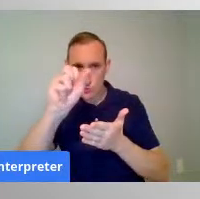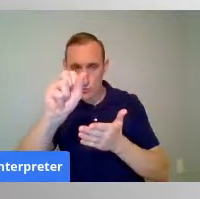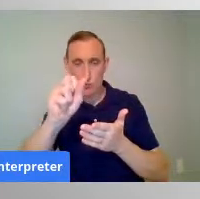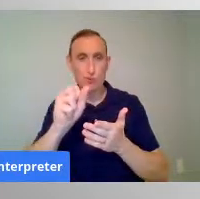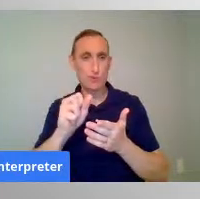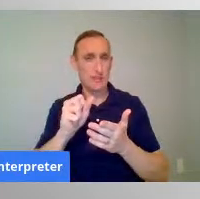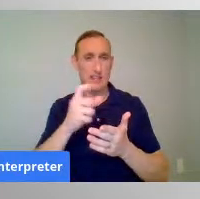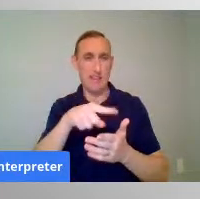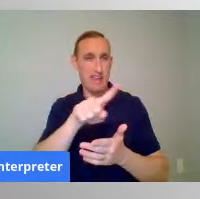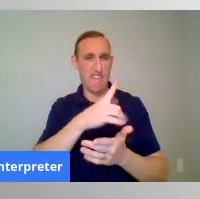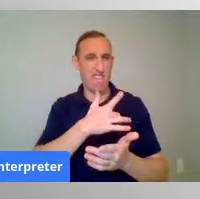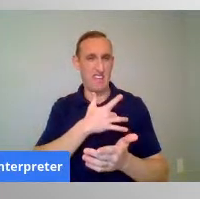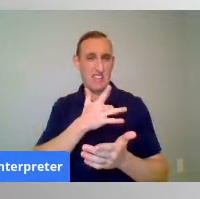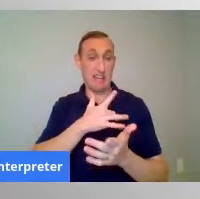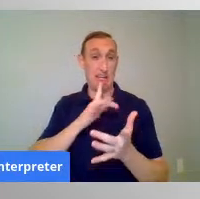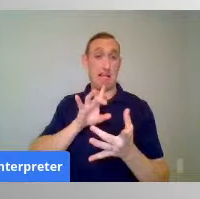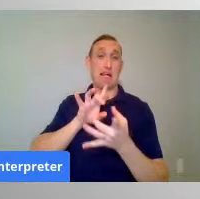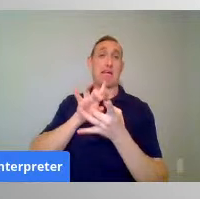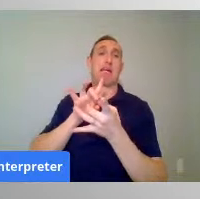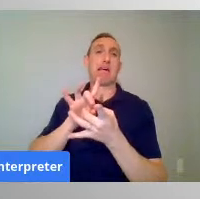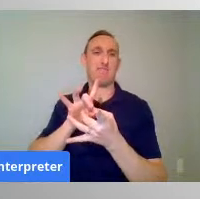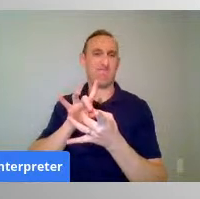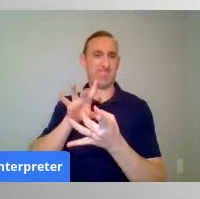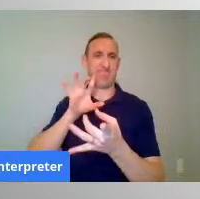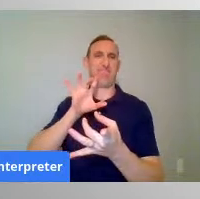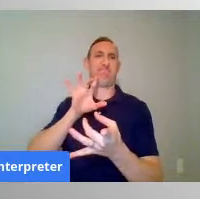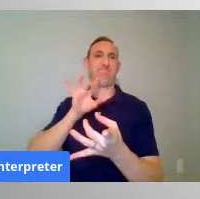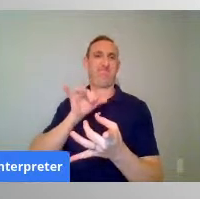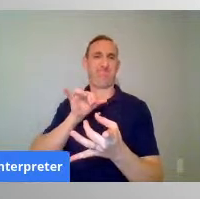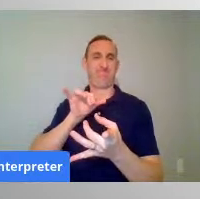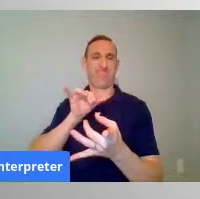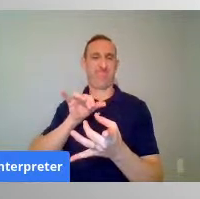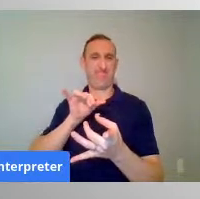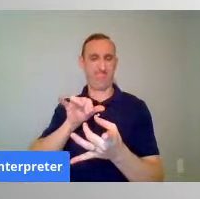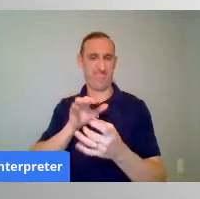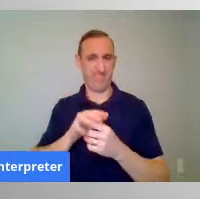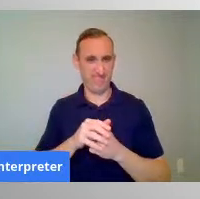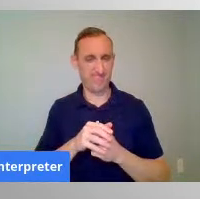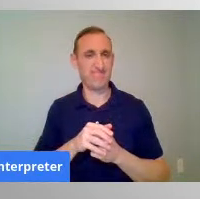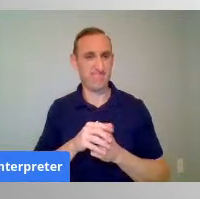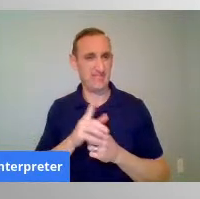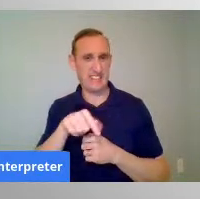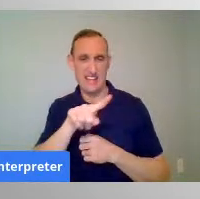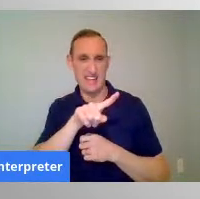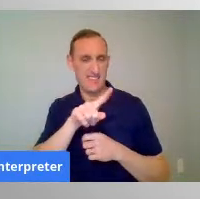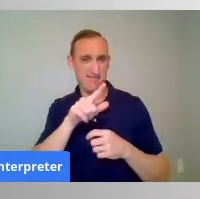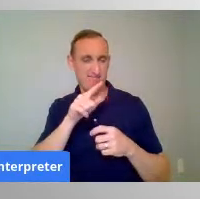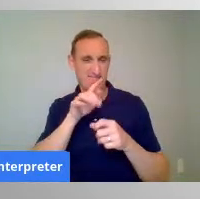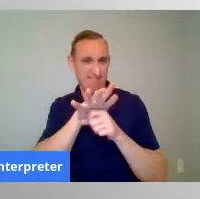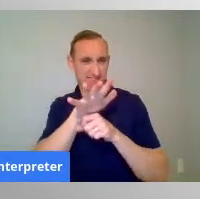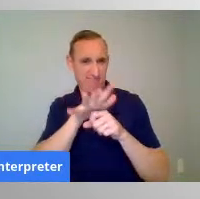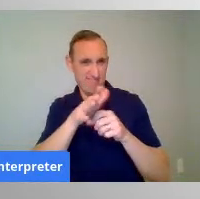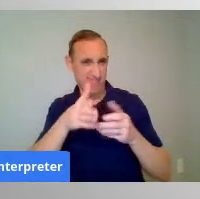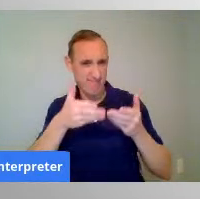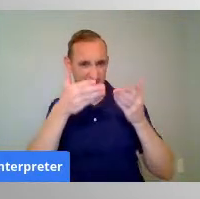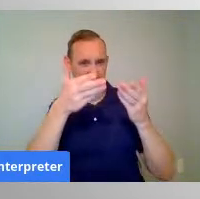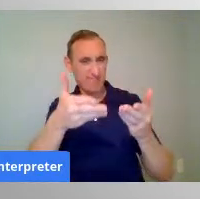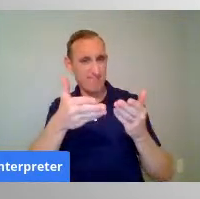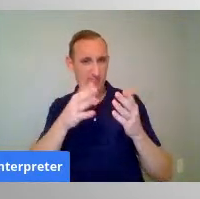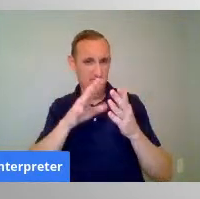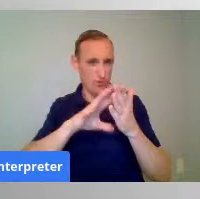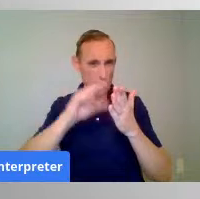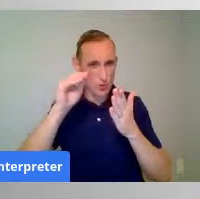belonging to what they're doing, and having and building skills and building their social